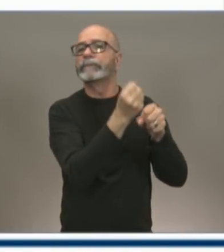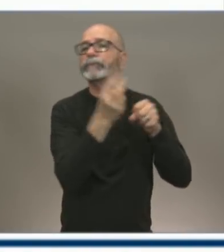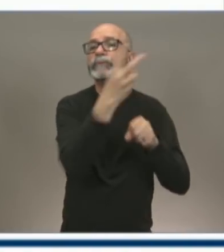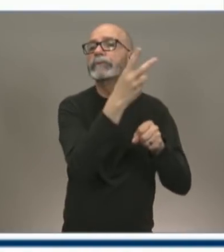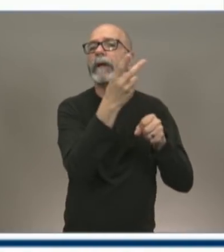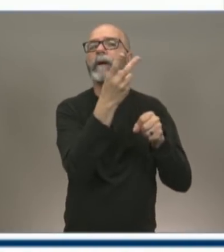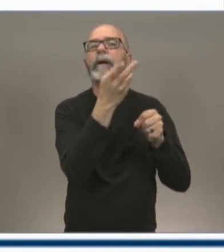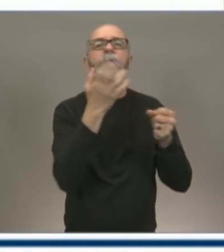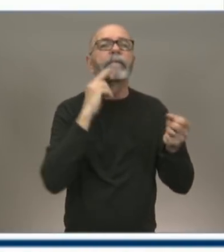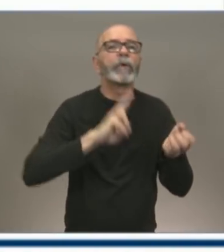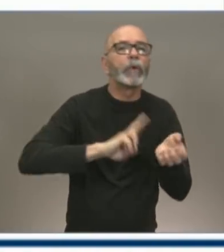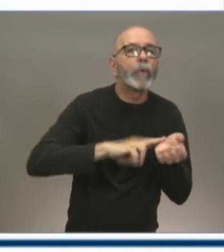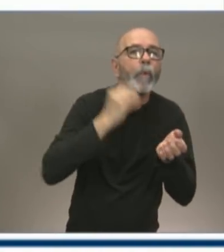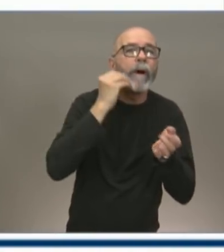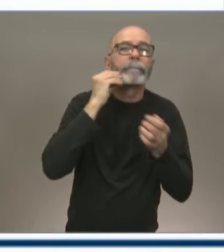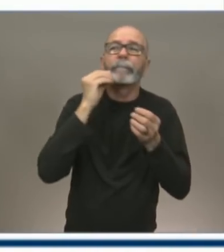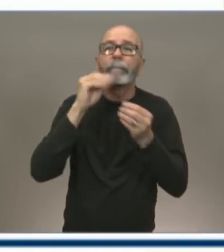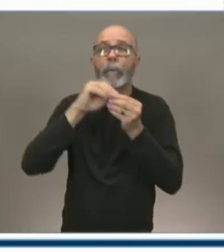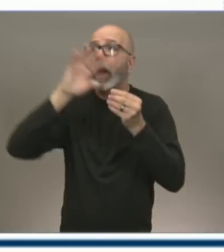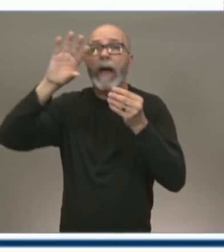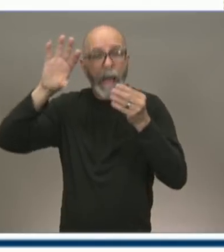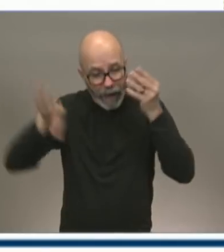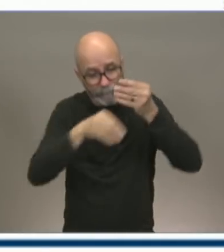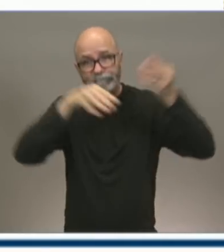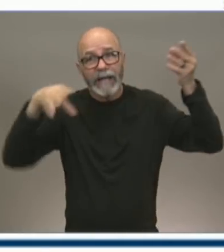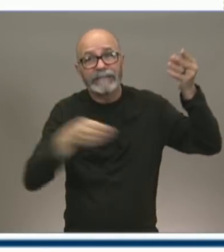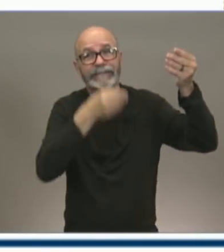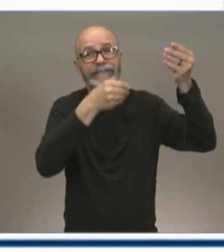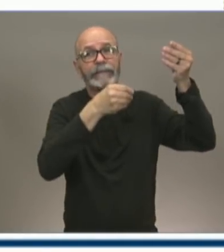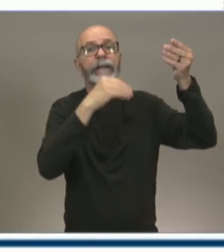will be added to the list. Go ahead with your follow-up, Carolyn.